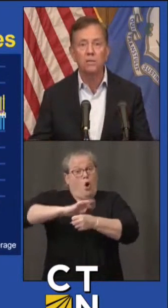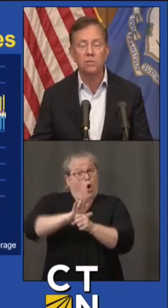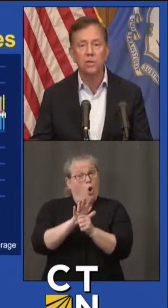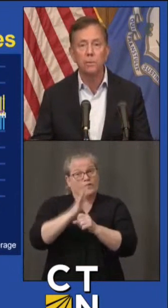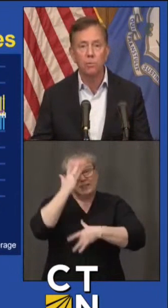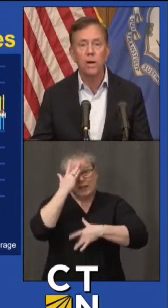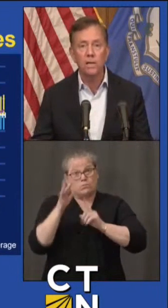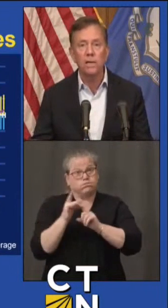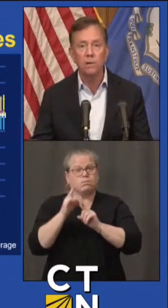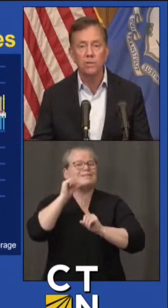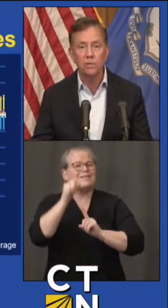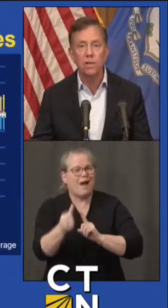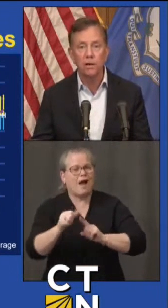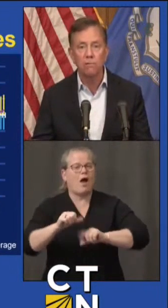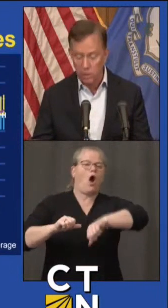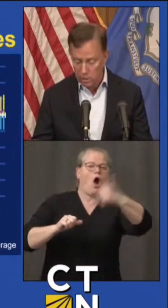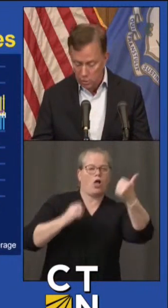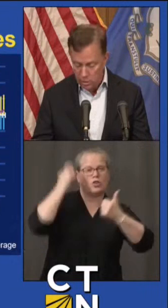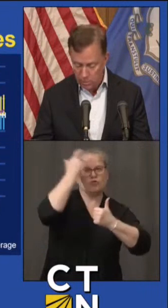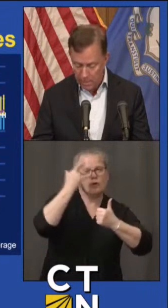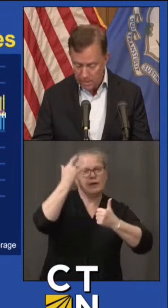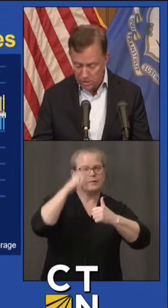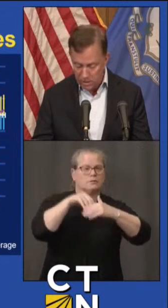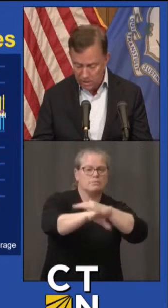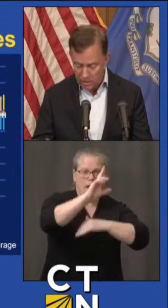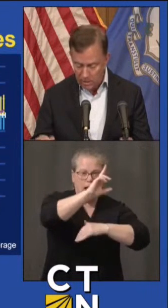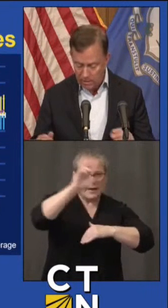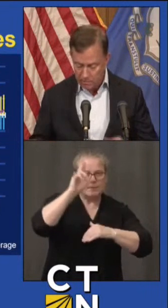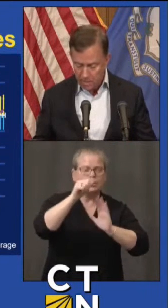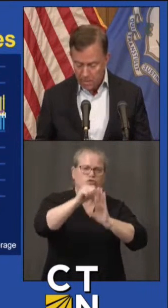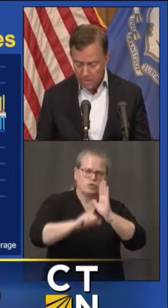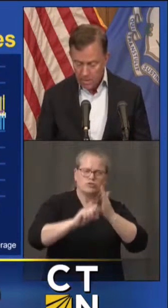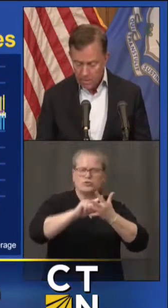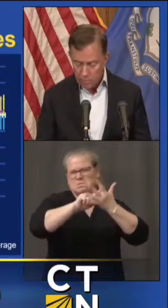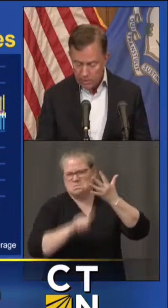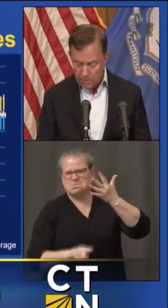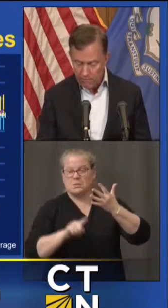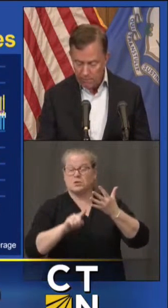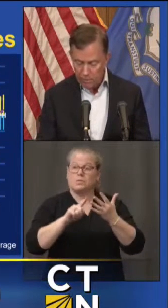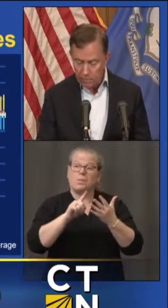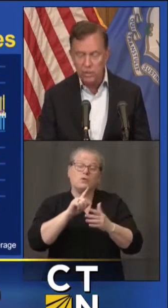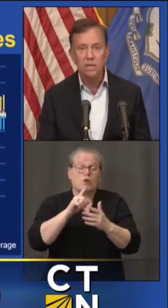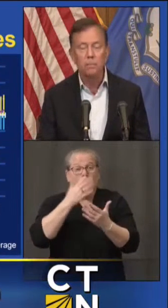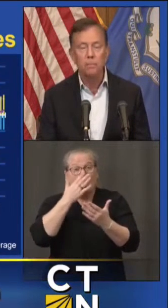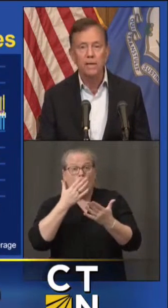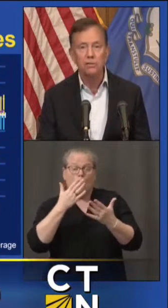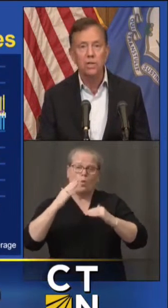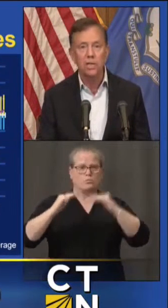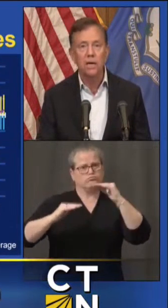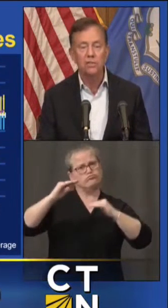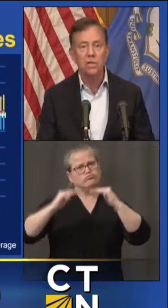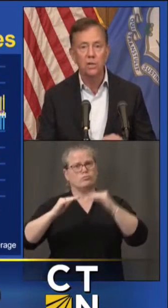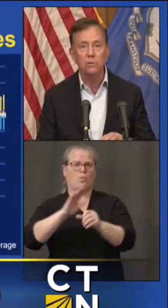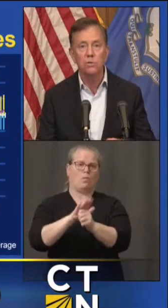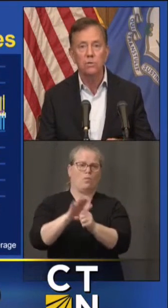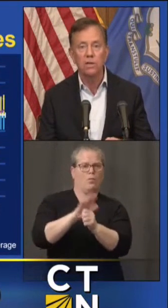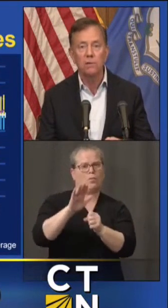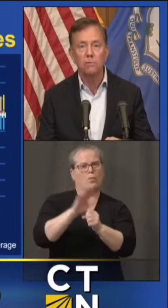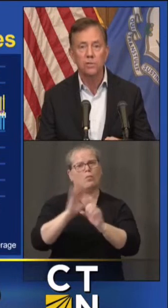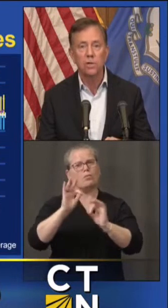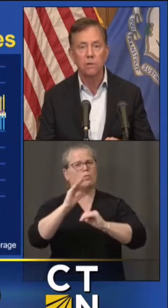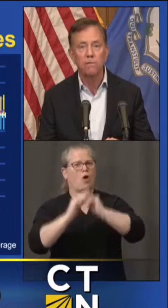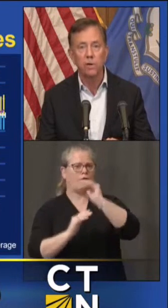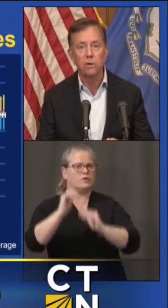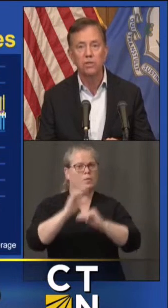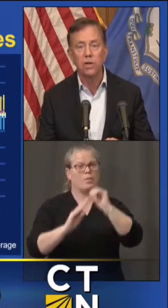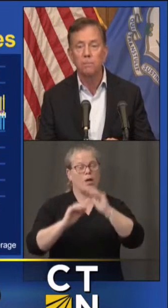balance there. But right now we still have really good capacity. I think probably 50% capacity in the ICUs. So I think we're still